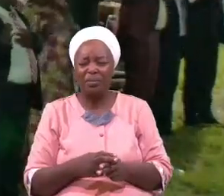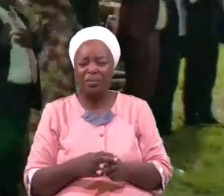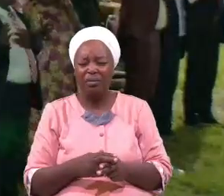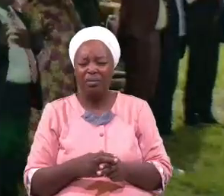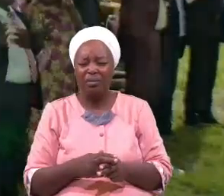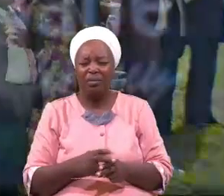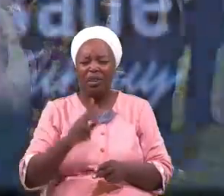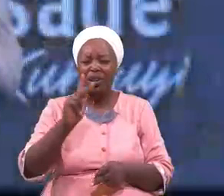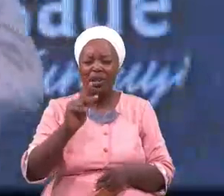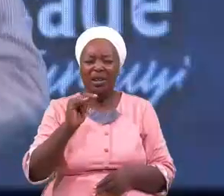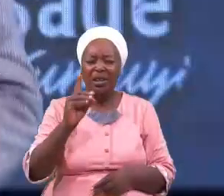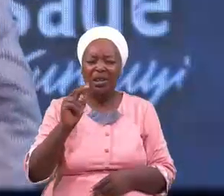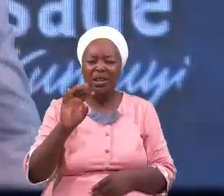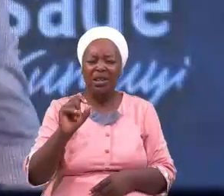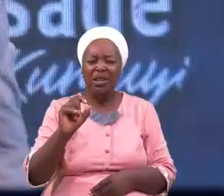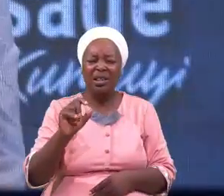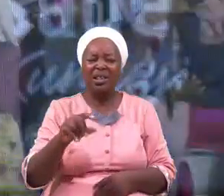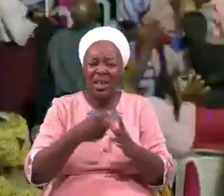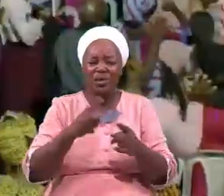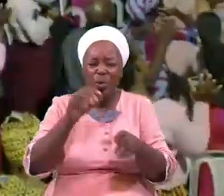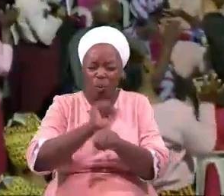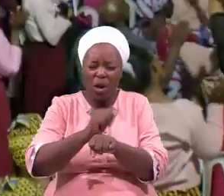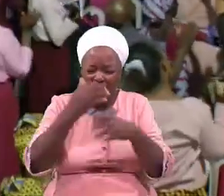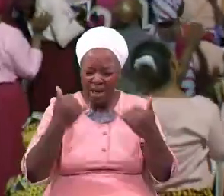Kidney, be activated in Jesus' name.